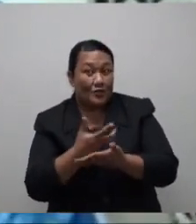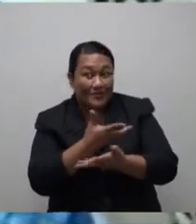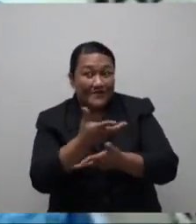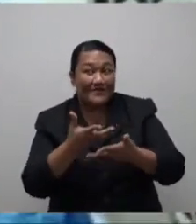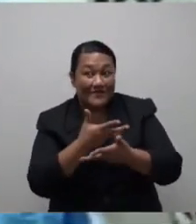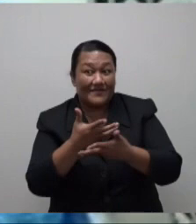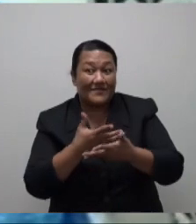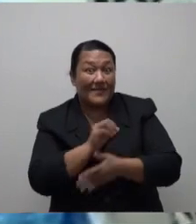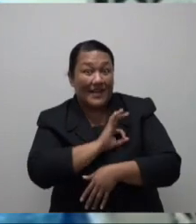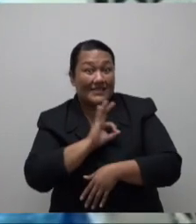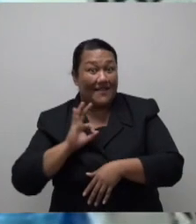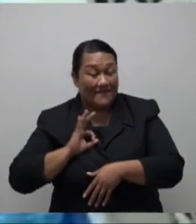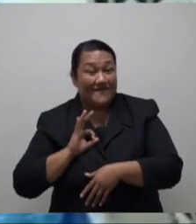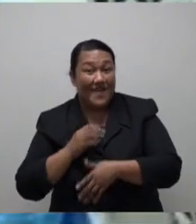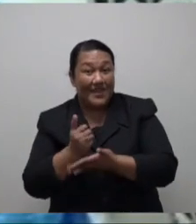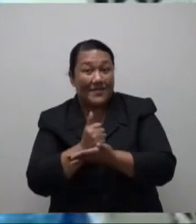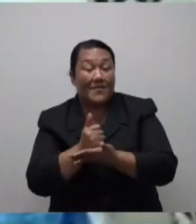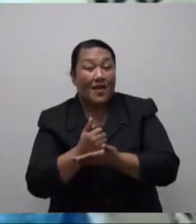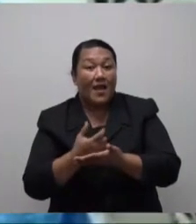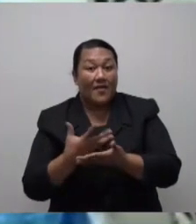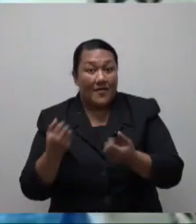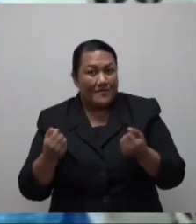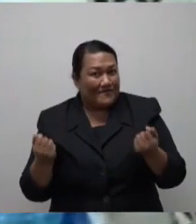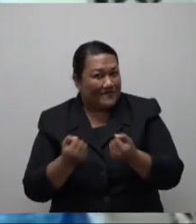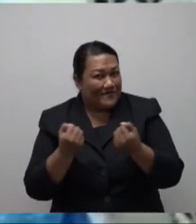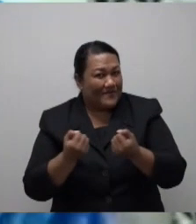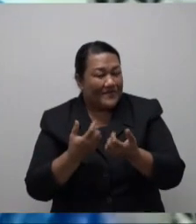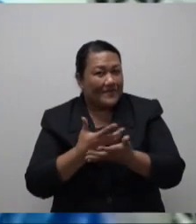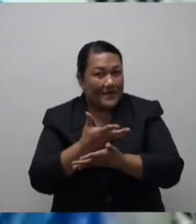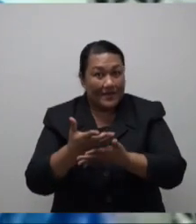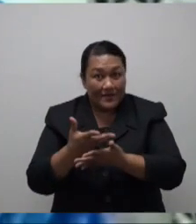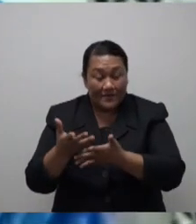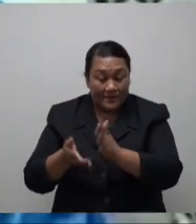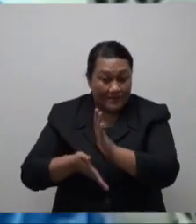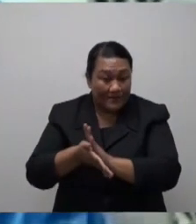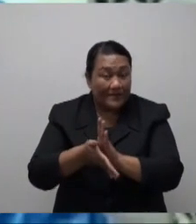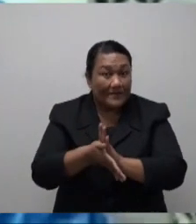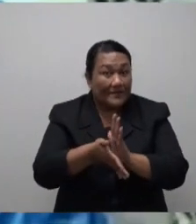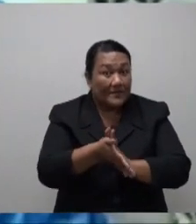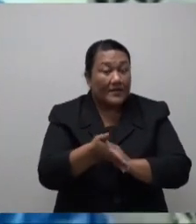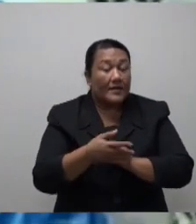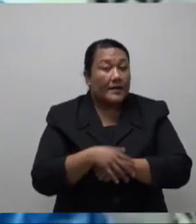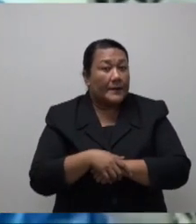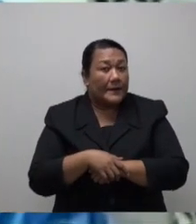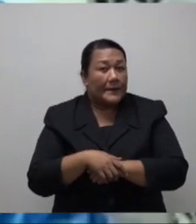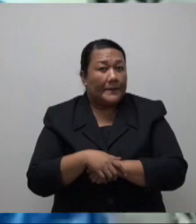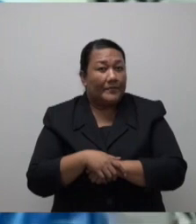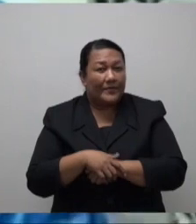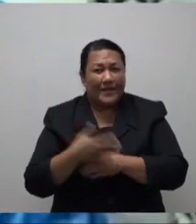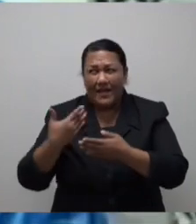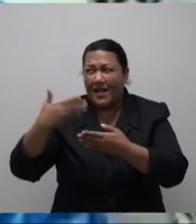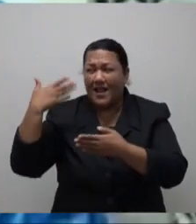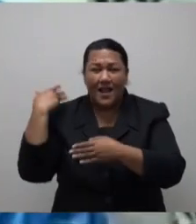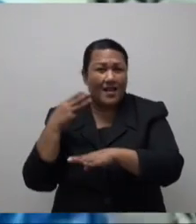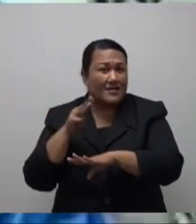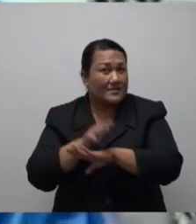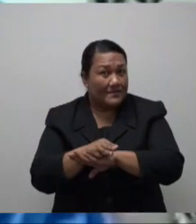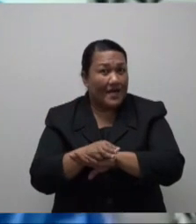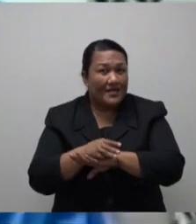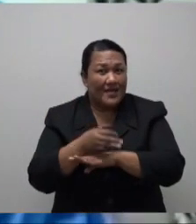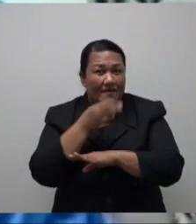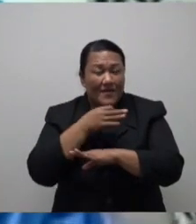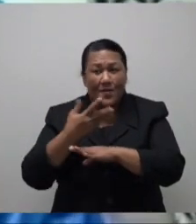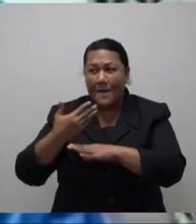situation at hand. We are building up and have been building up in the last month, in the last few months,